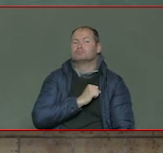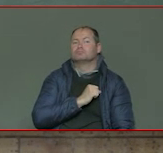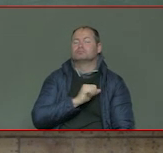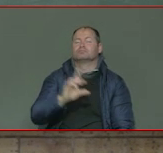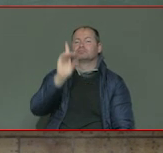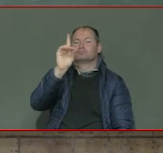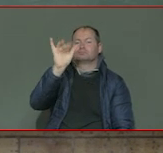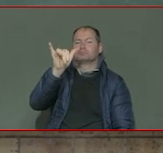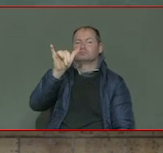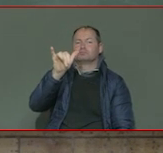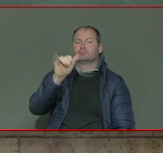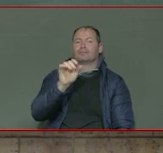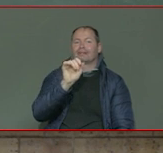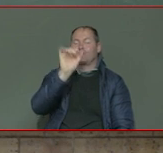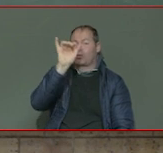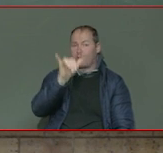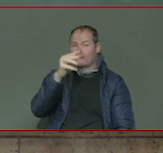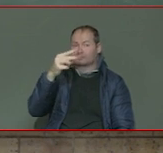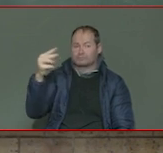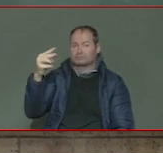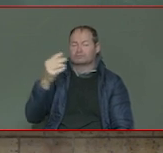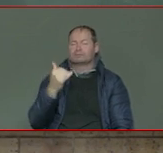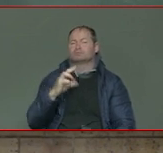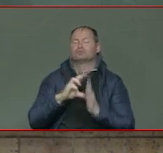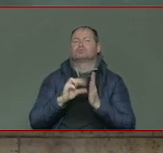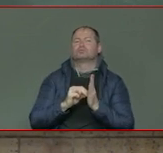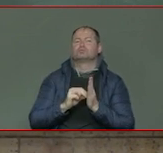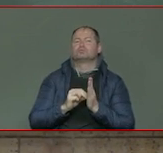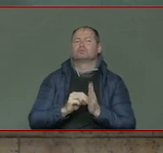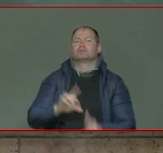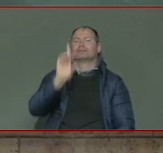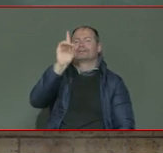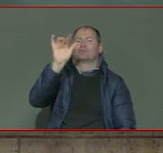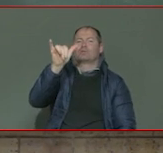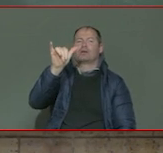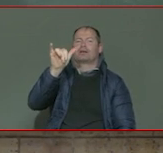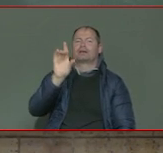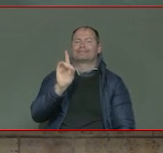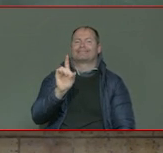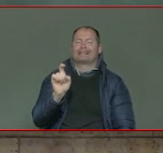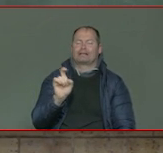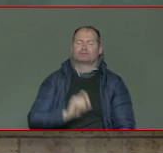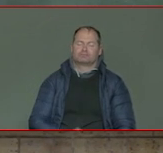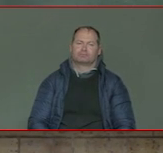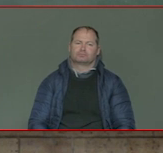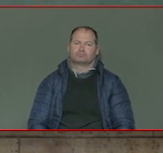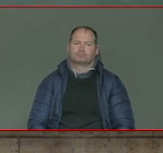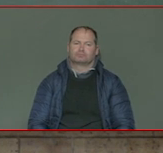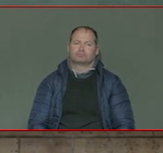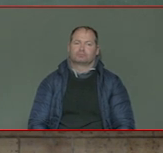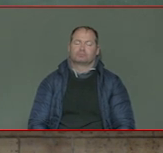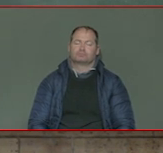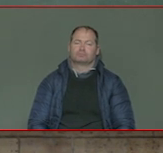dy. If y is equal to the expression, what's the notation? dy over dx. Now help me,